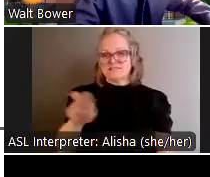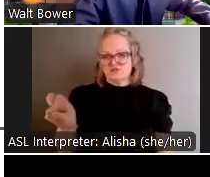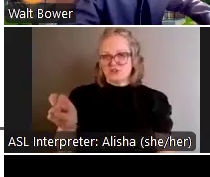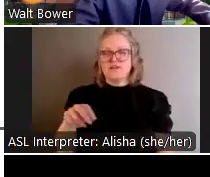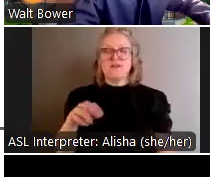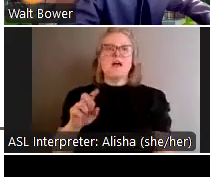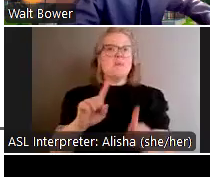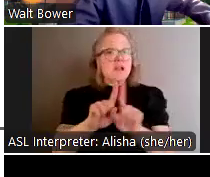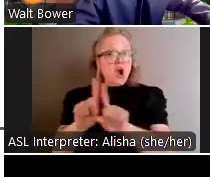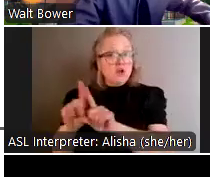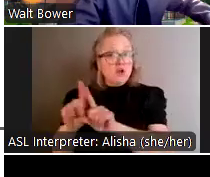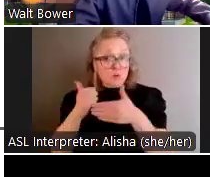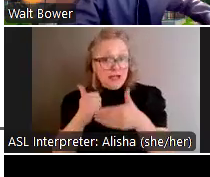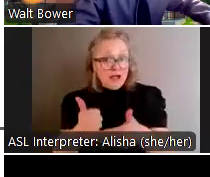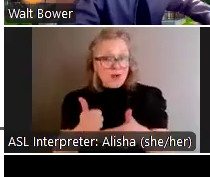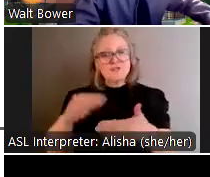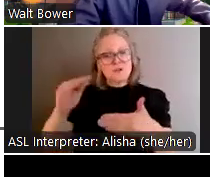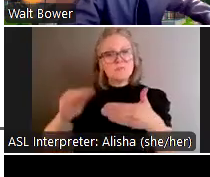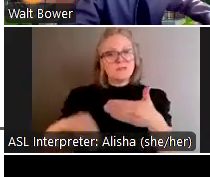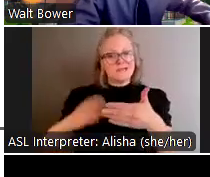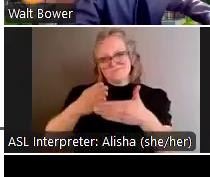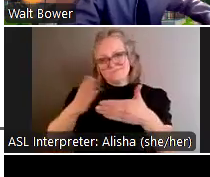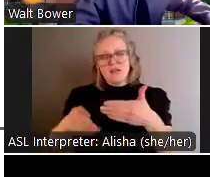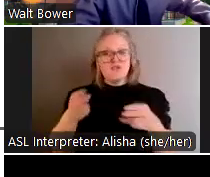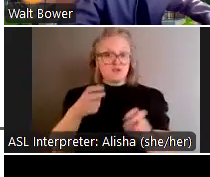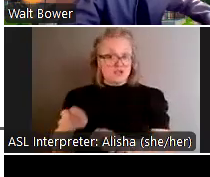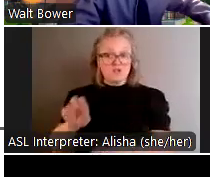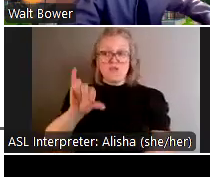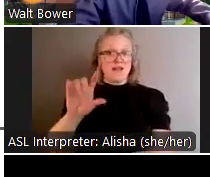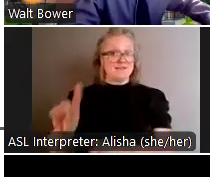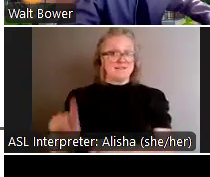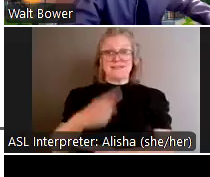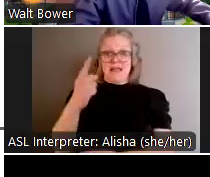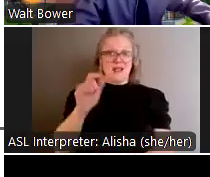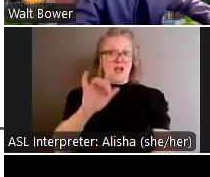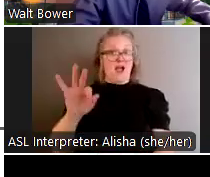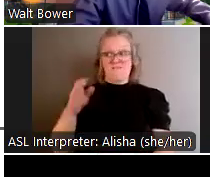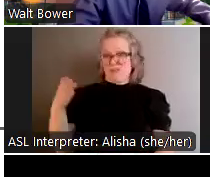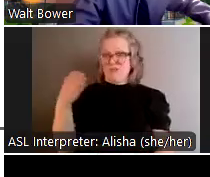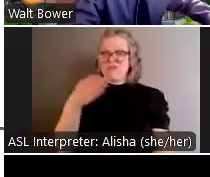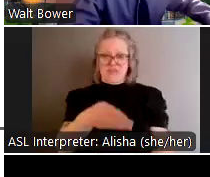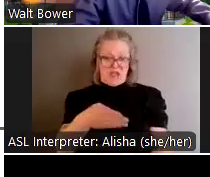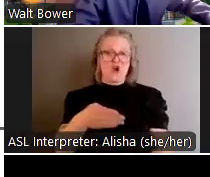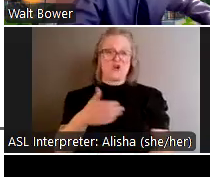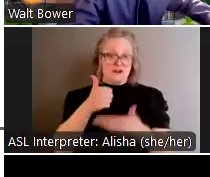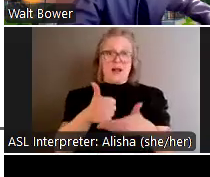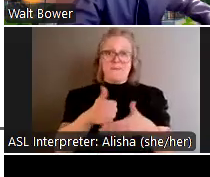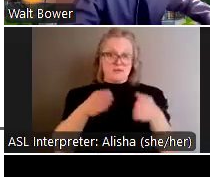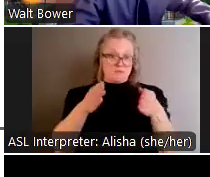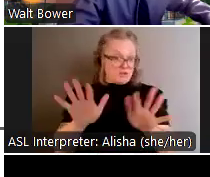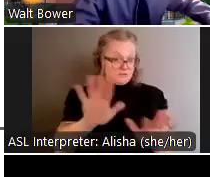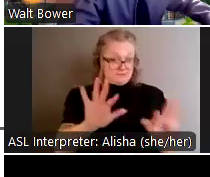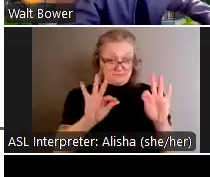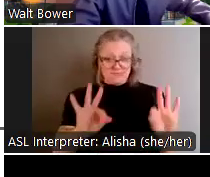also help complete the transition. So the day of, they are there getting the individual set up in the community